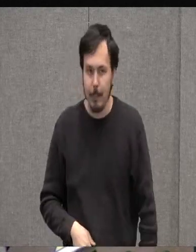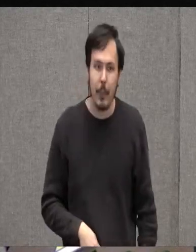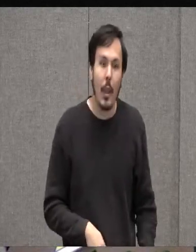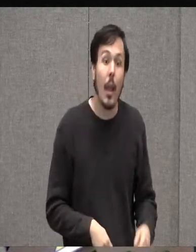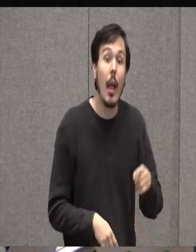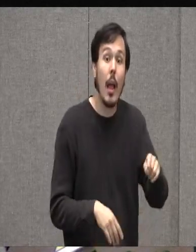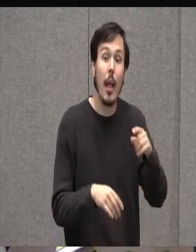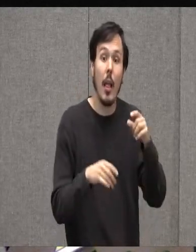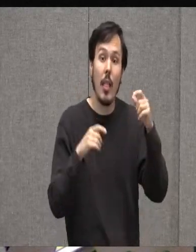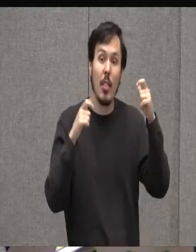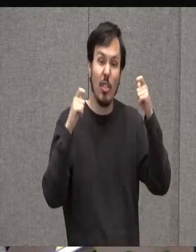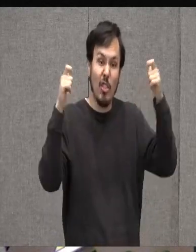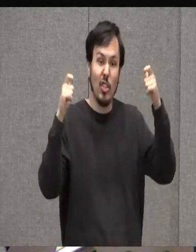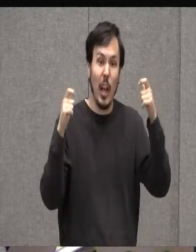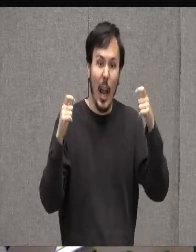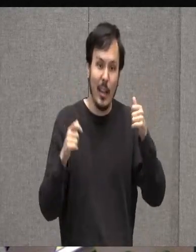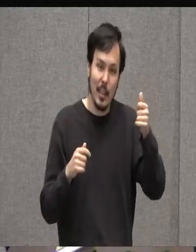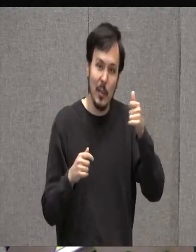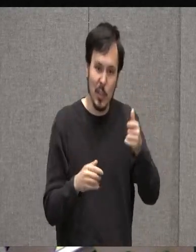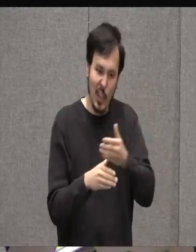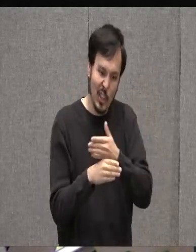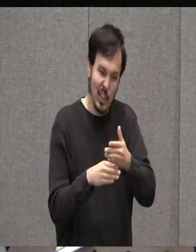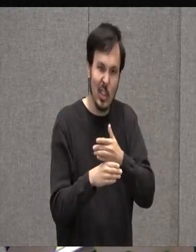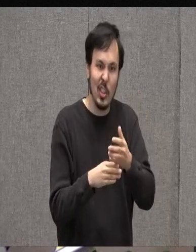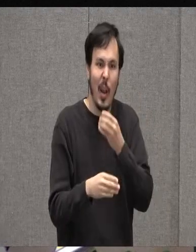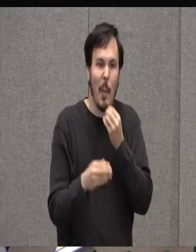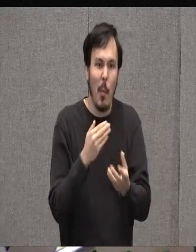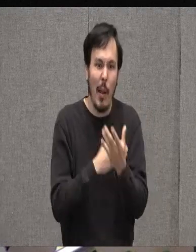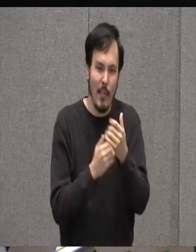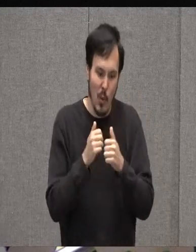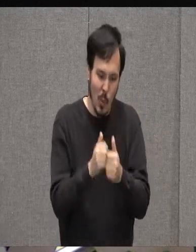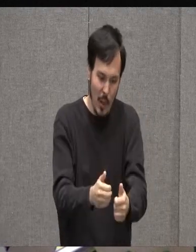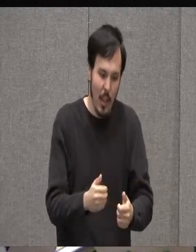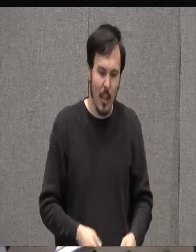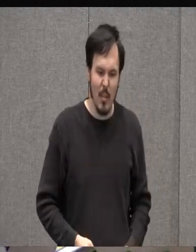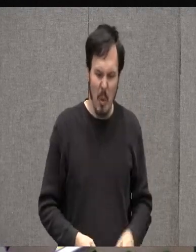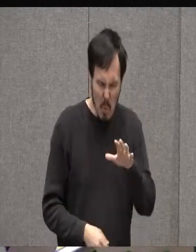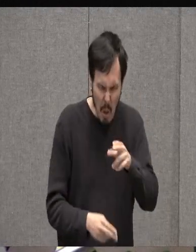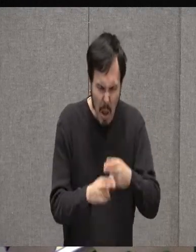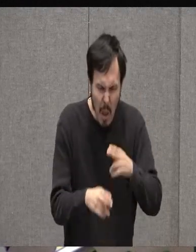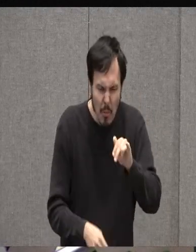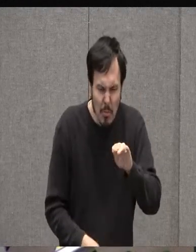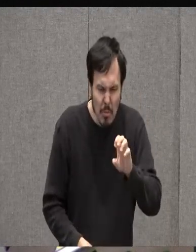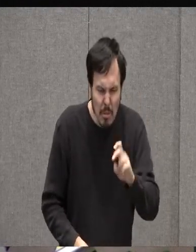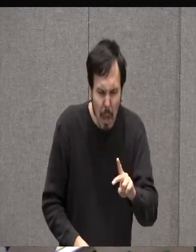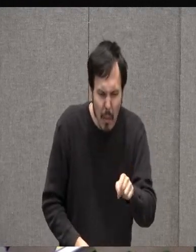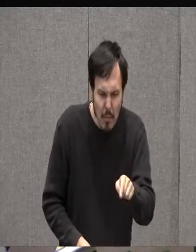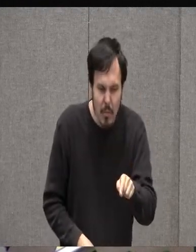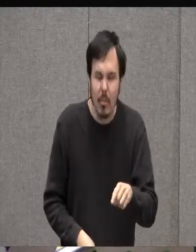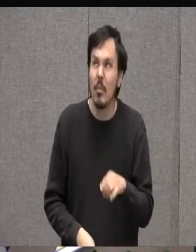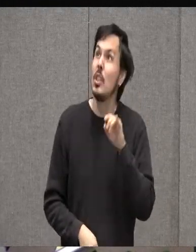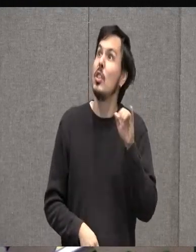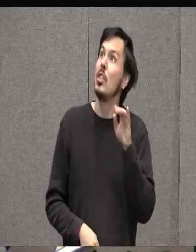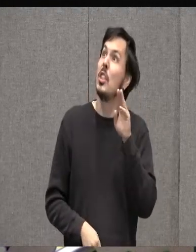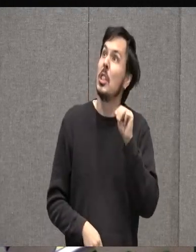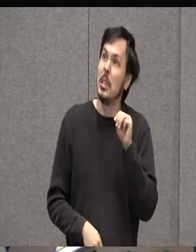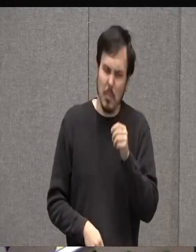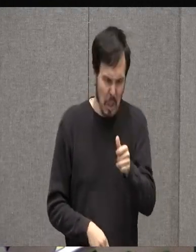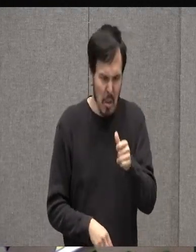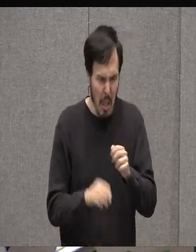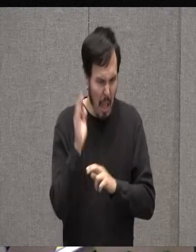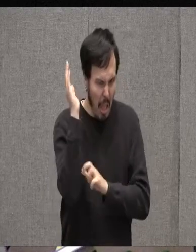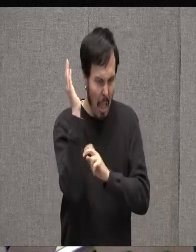have cornflakes. Jim ran to the castle and knocked on the door. He waited and waited, and finally the door slowly